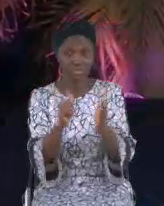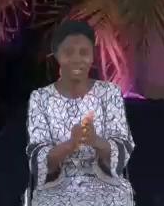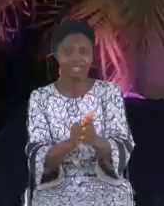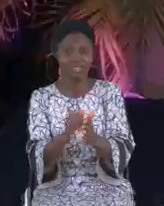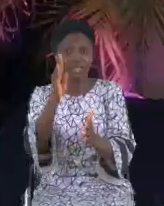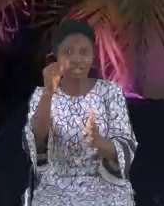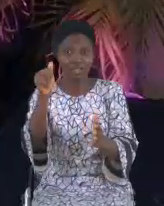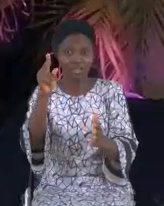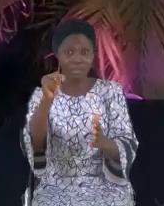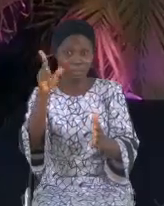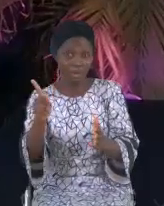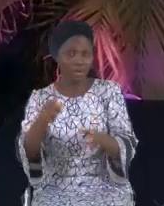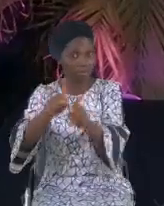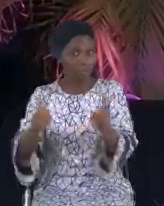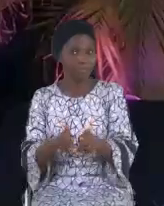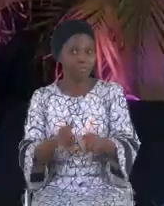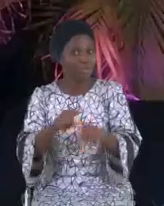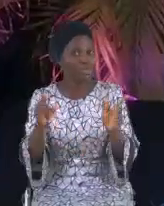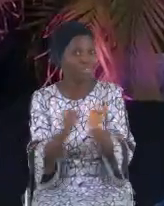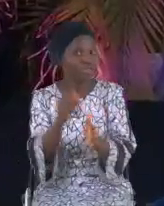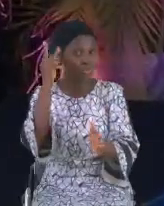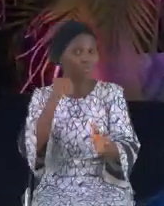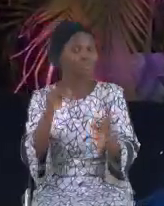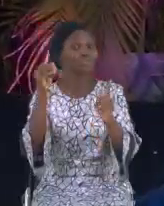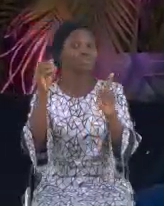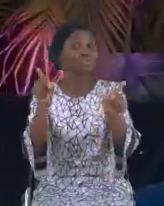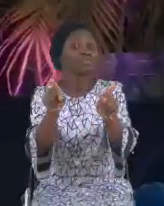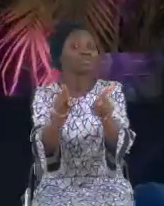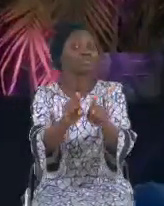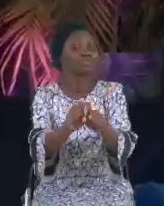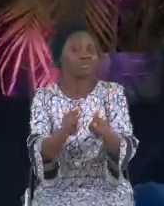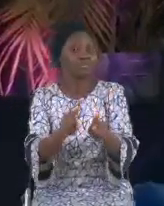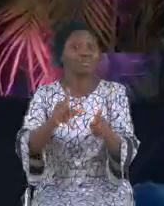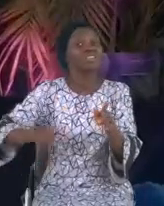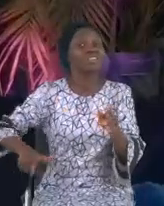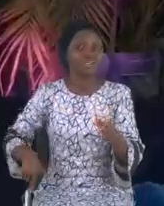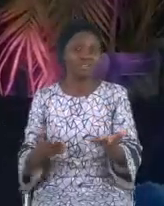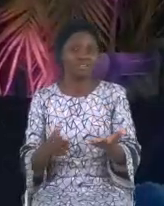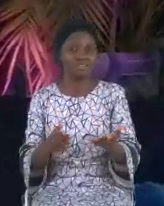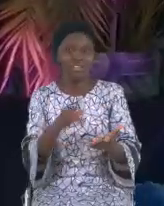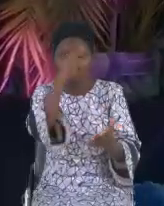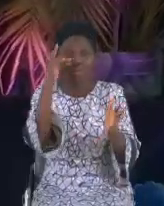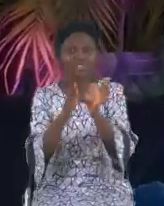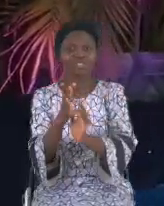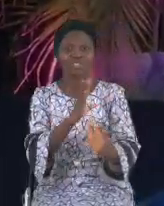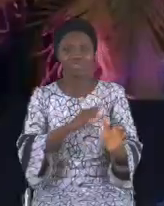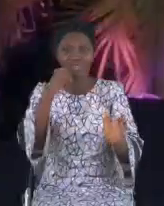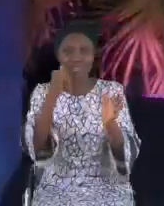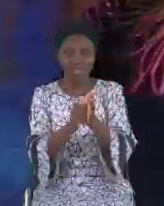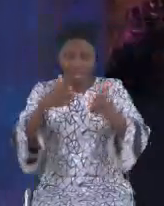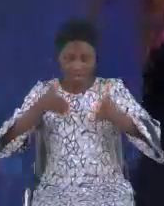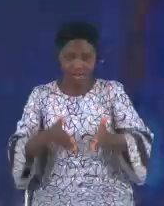was too late, because Jesus said, let us pass on to the other side. And then it said, to the